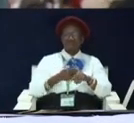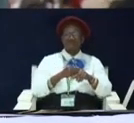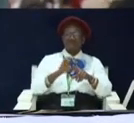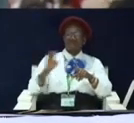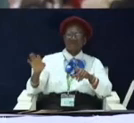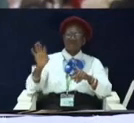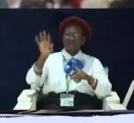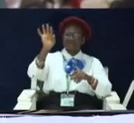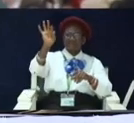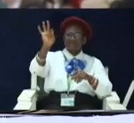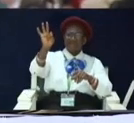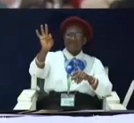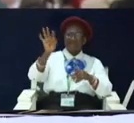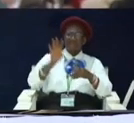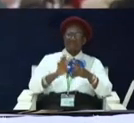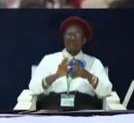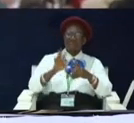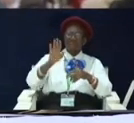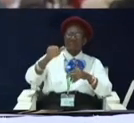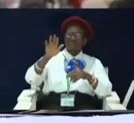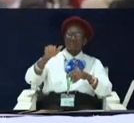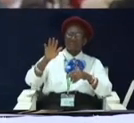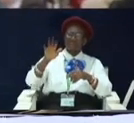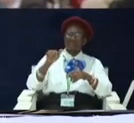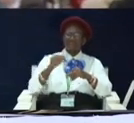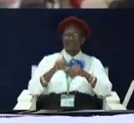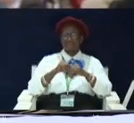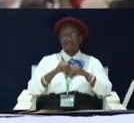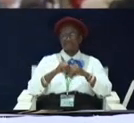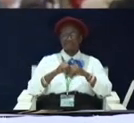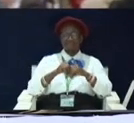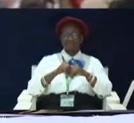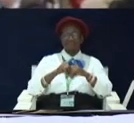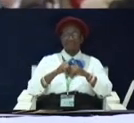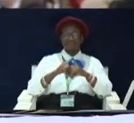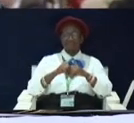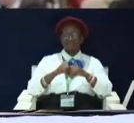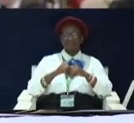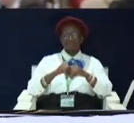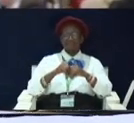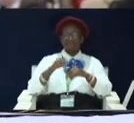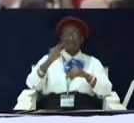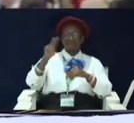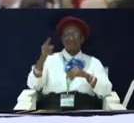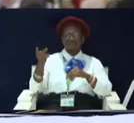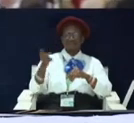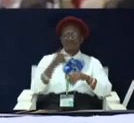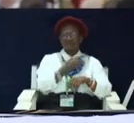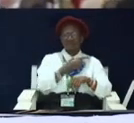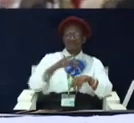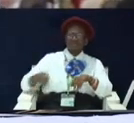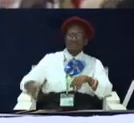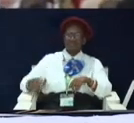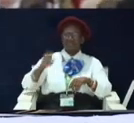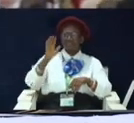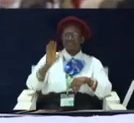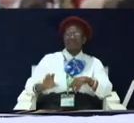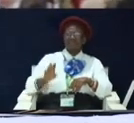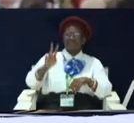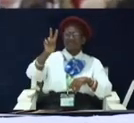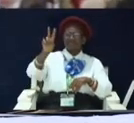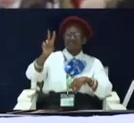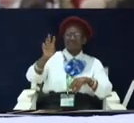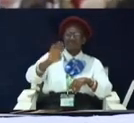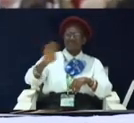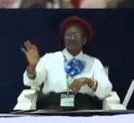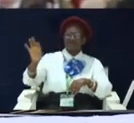9 to 15. Lati ese kesan de ke dogun. 2 Kings chapter 2, 9 to 15.